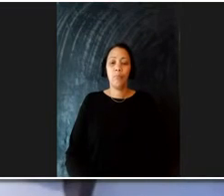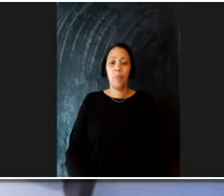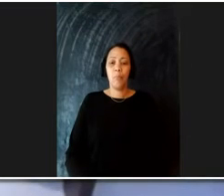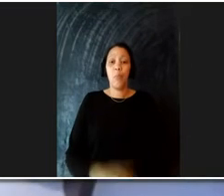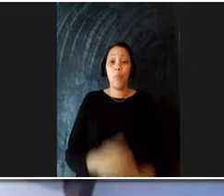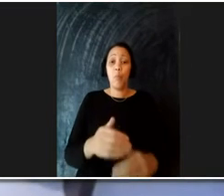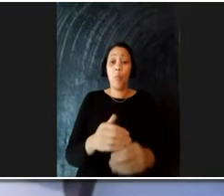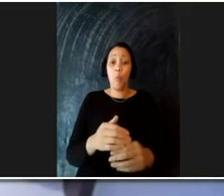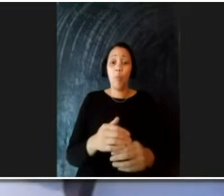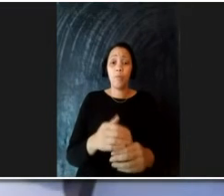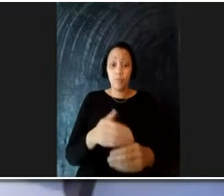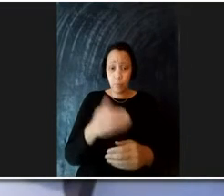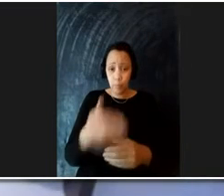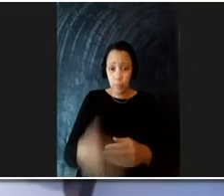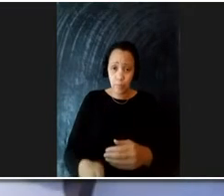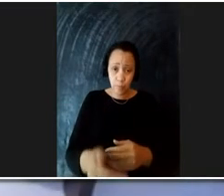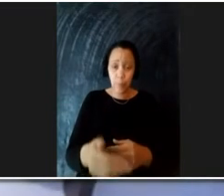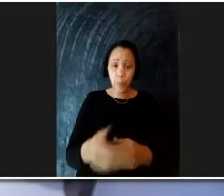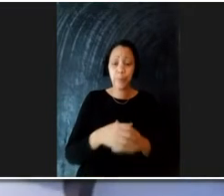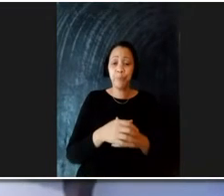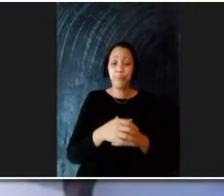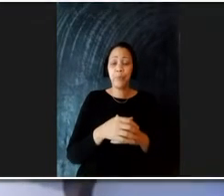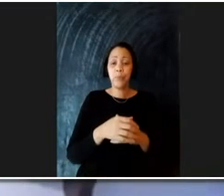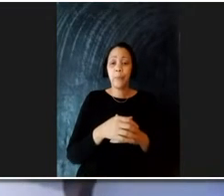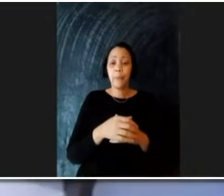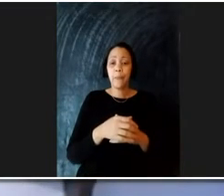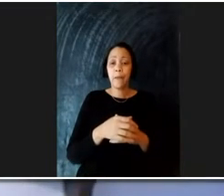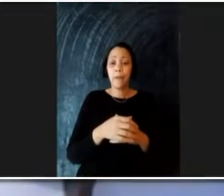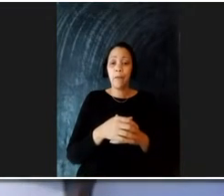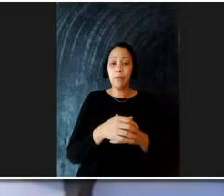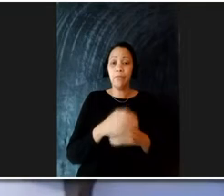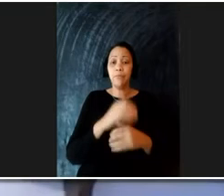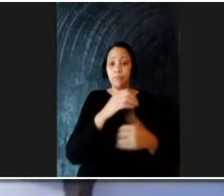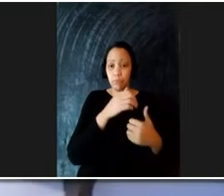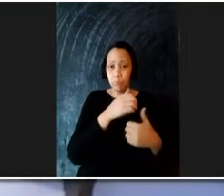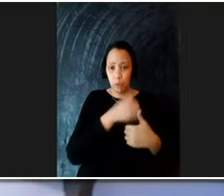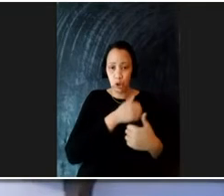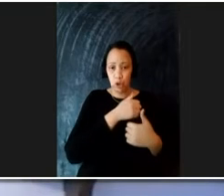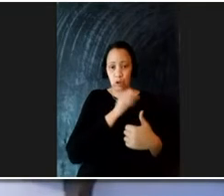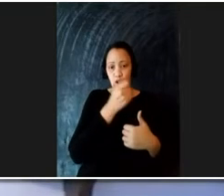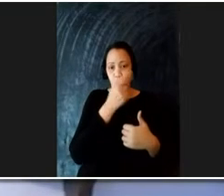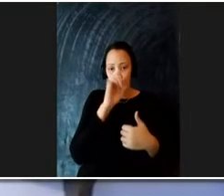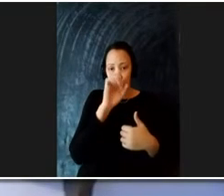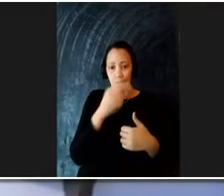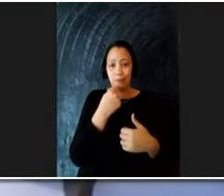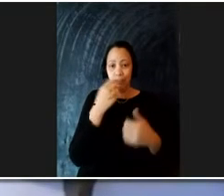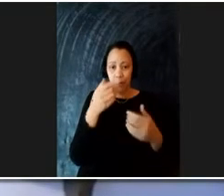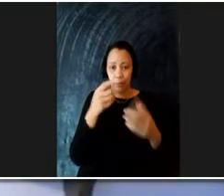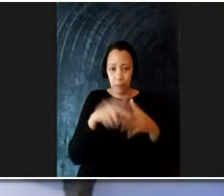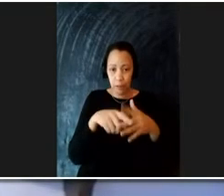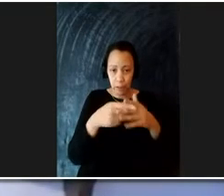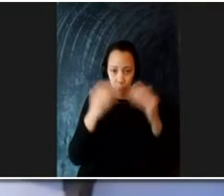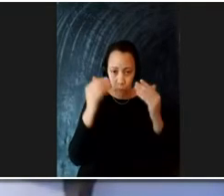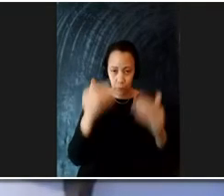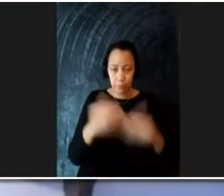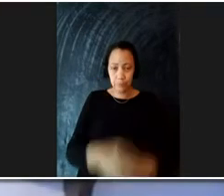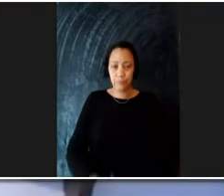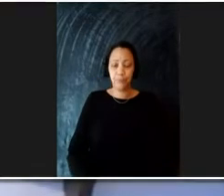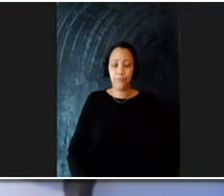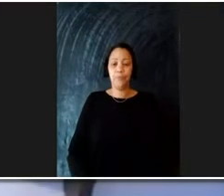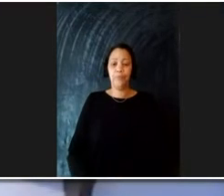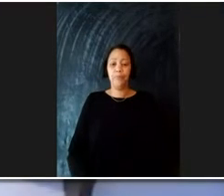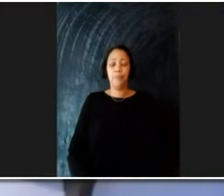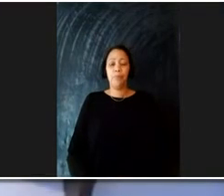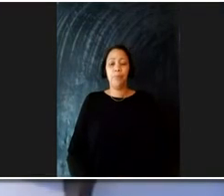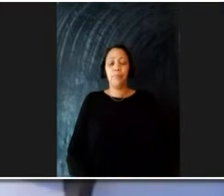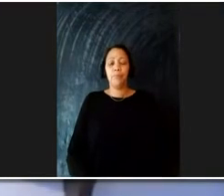effects of 19 pandemic on domestic violence in New York City my name is Alyssa Kyle and I'm the director of housing Link at